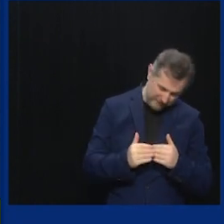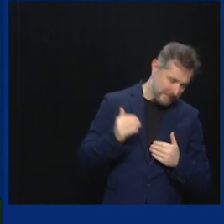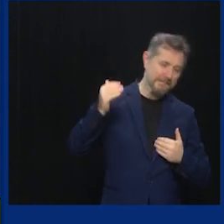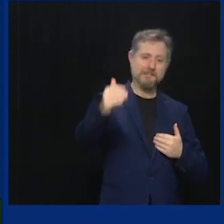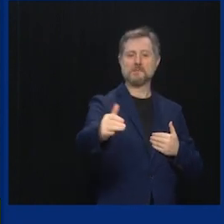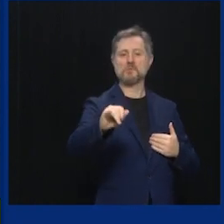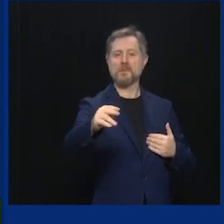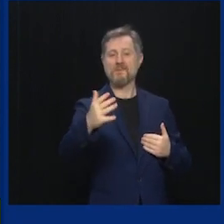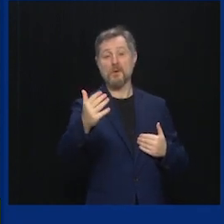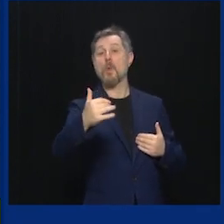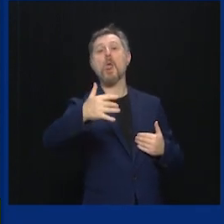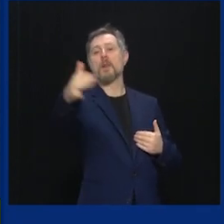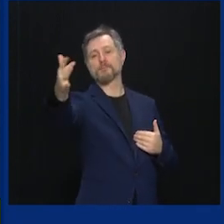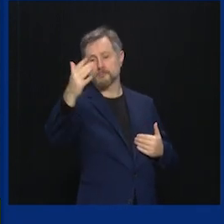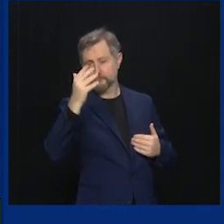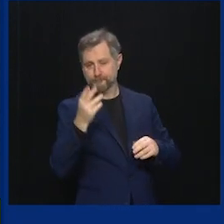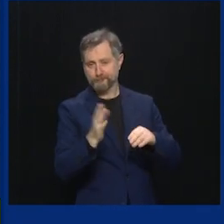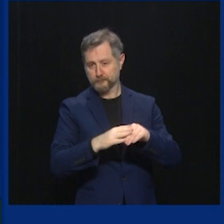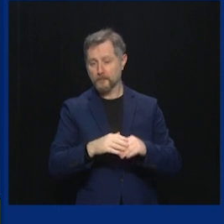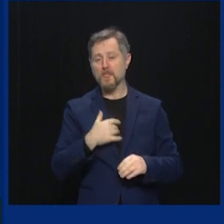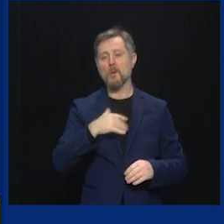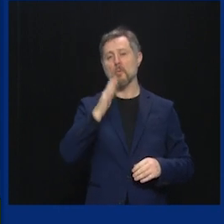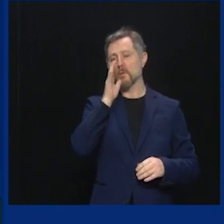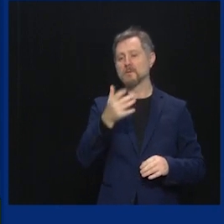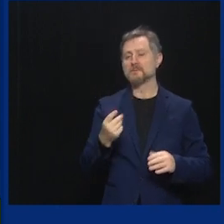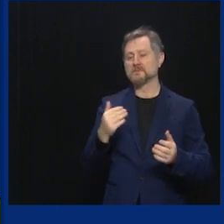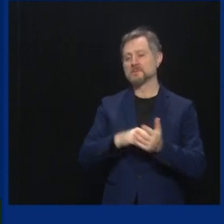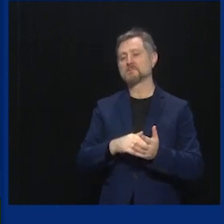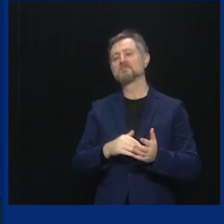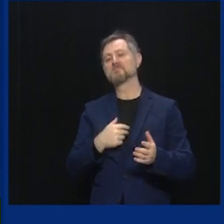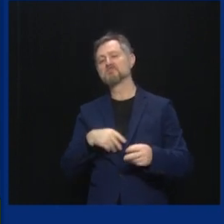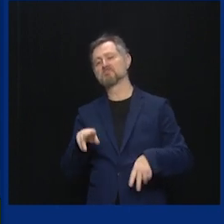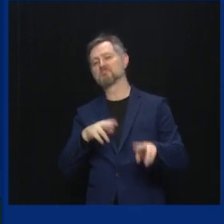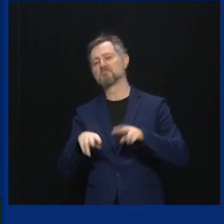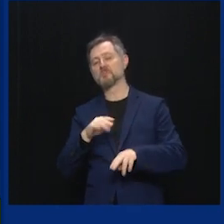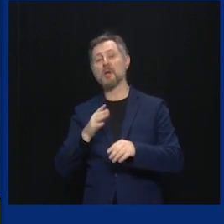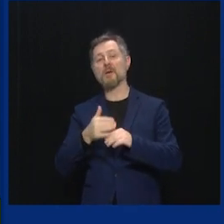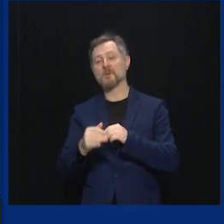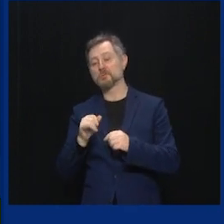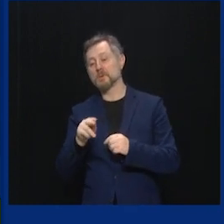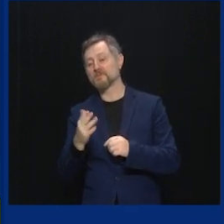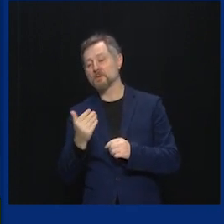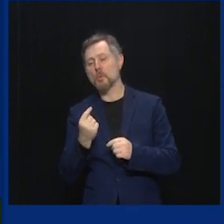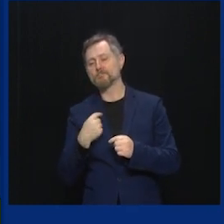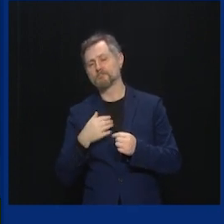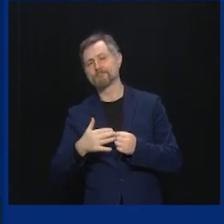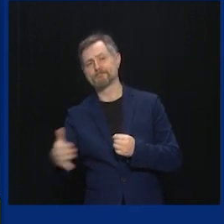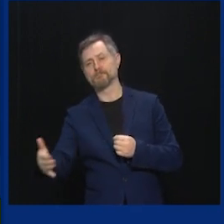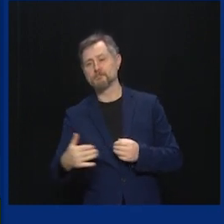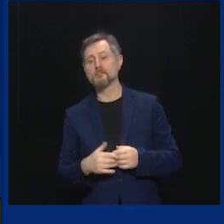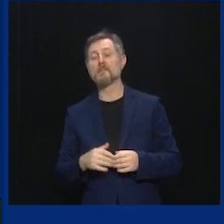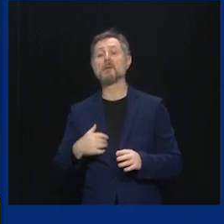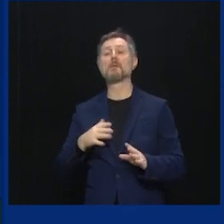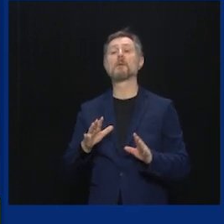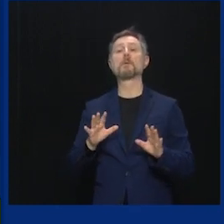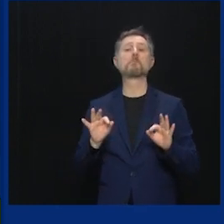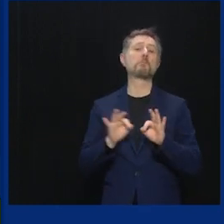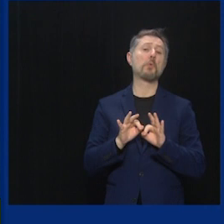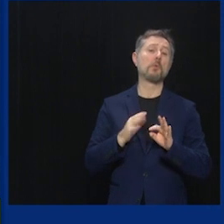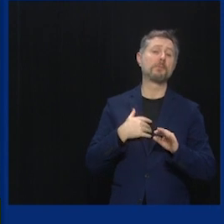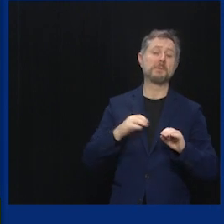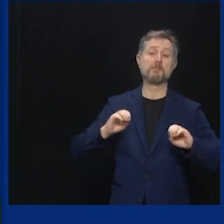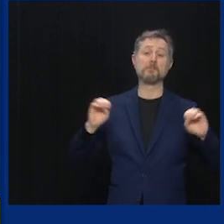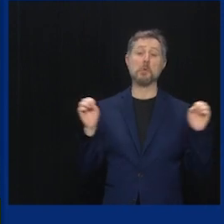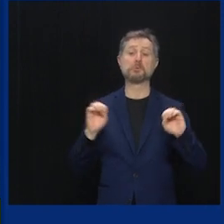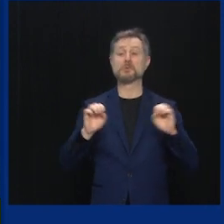this situation. So we'll reassess on January 15th. So essential procedures will continue, and people who